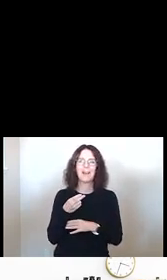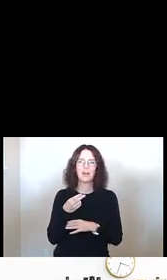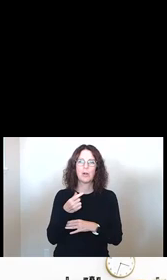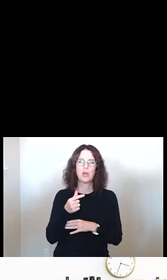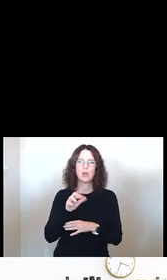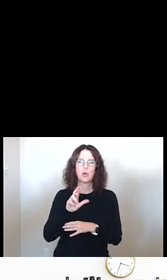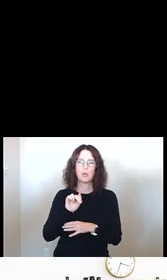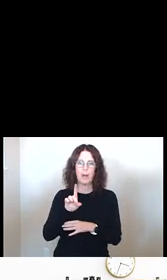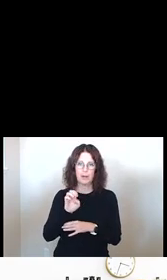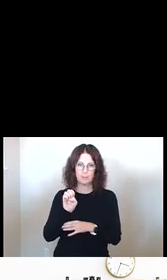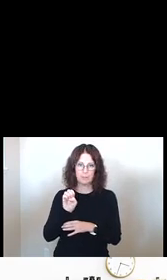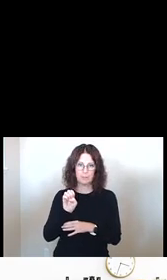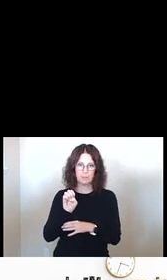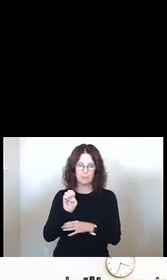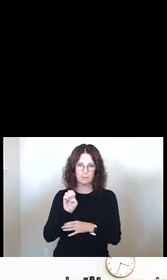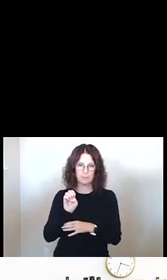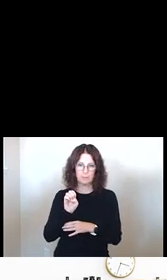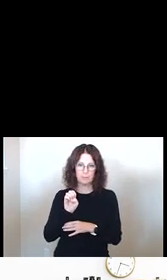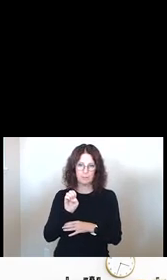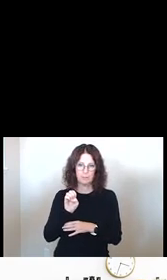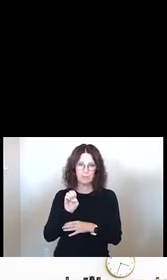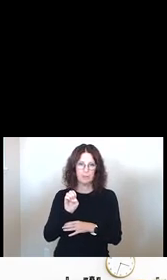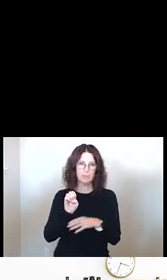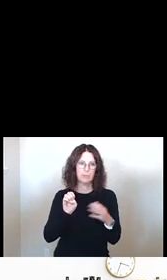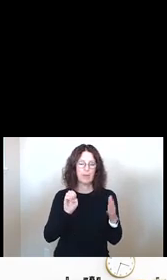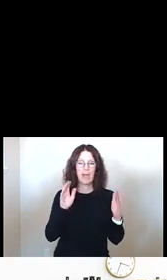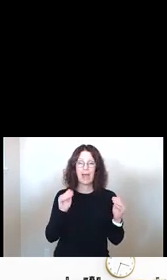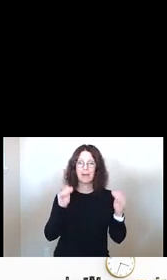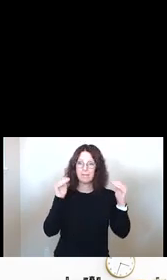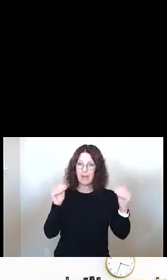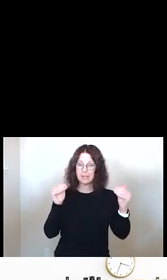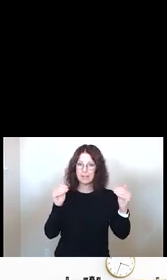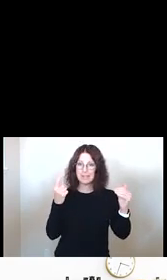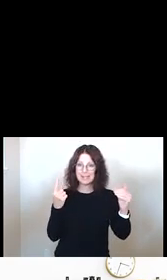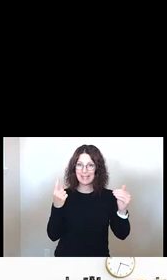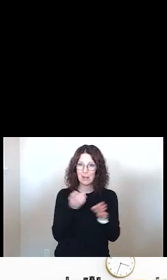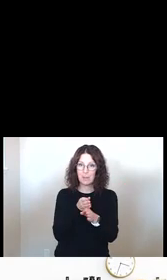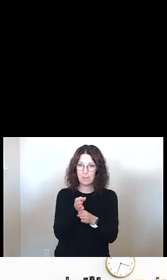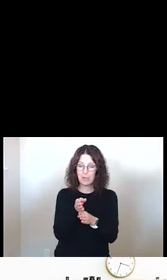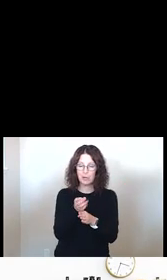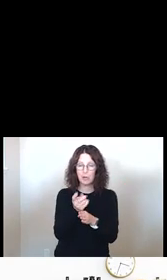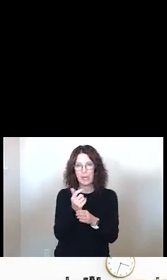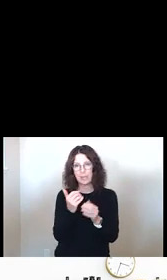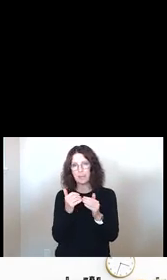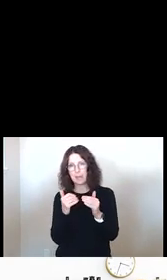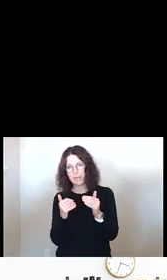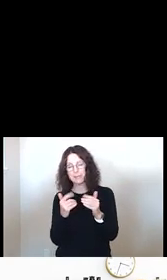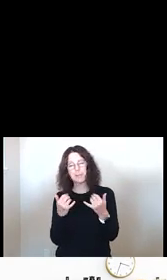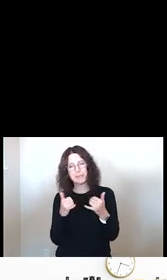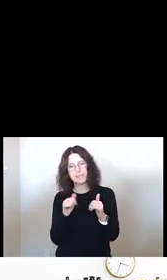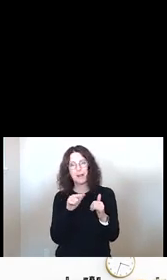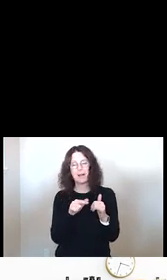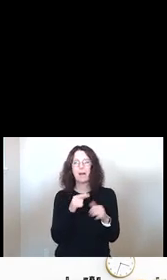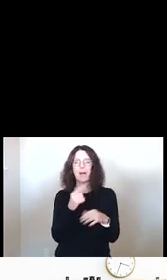courses. The advanced single major less so, but it too is a 4-year